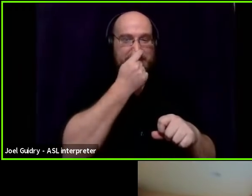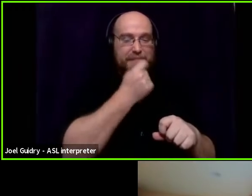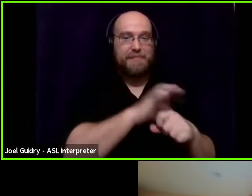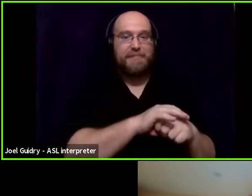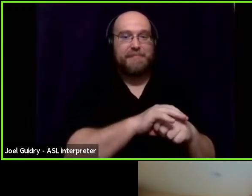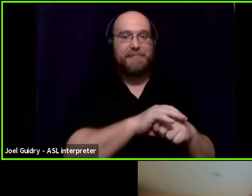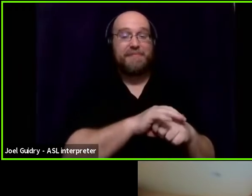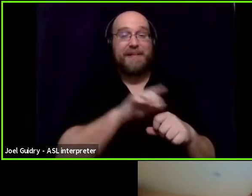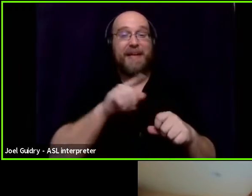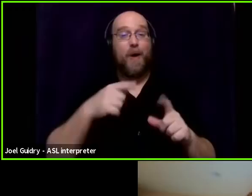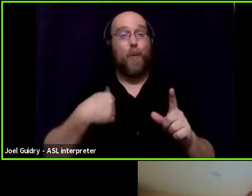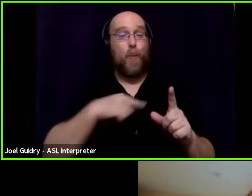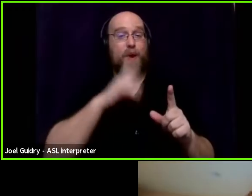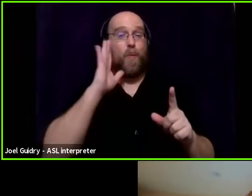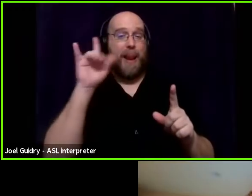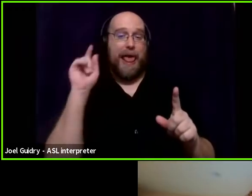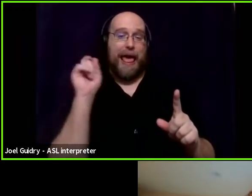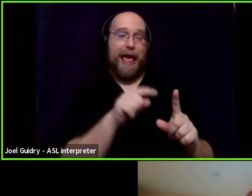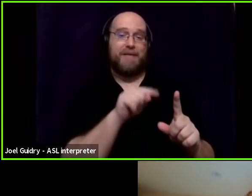stay home.